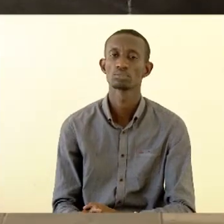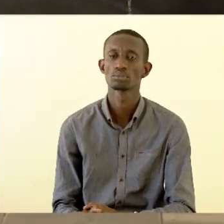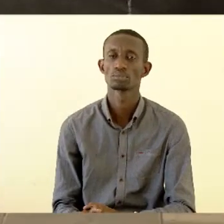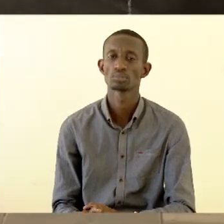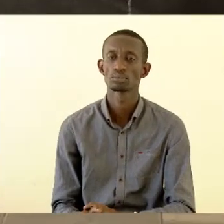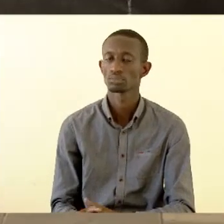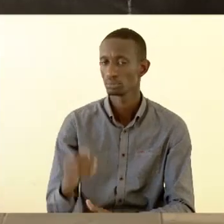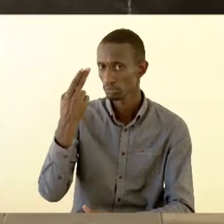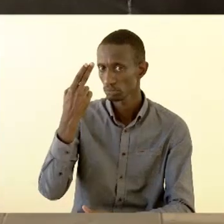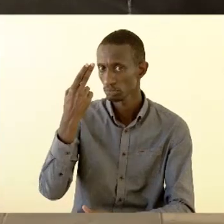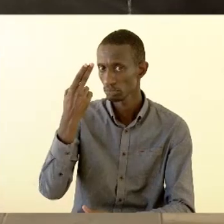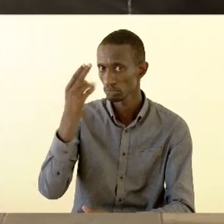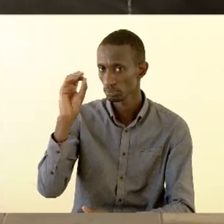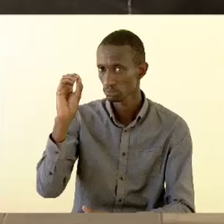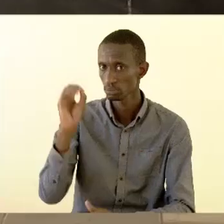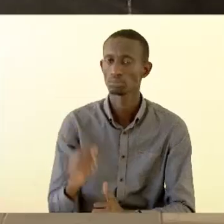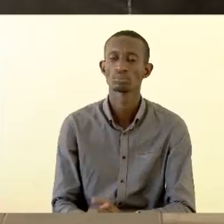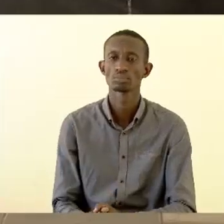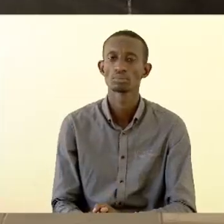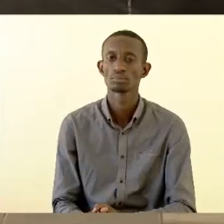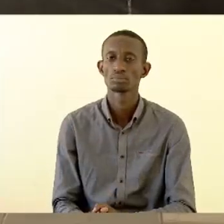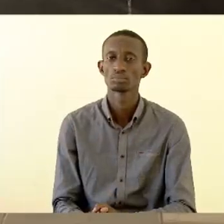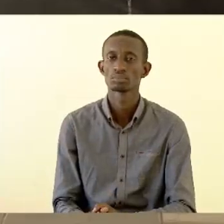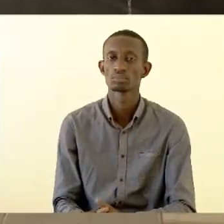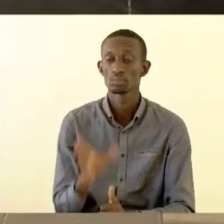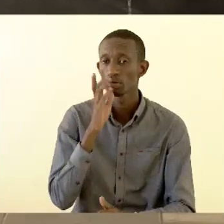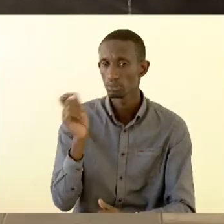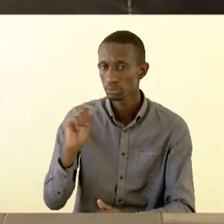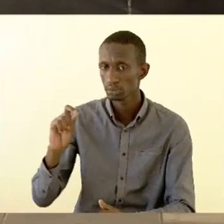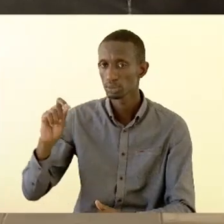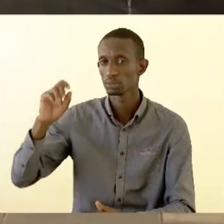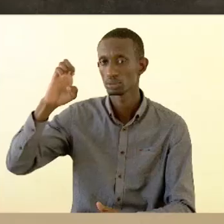It's 20. Now let us write the electronic configuration.